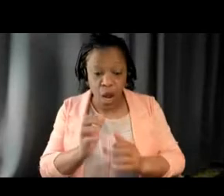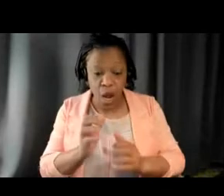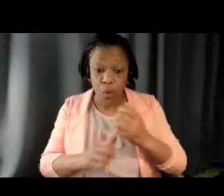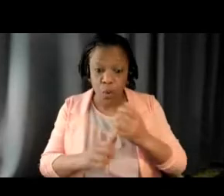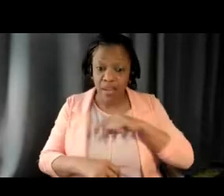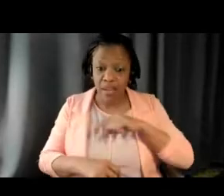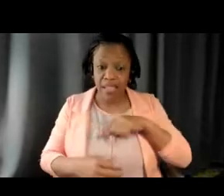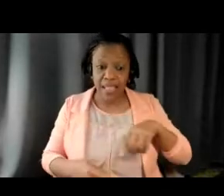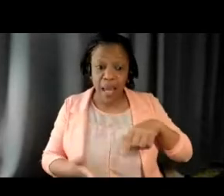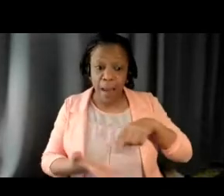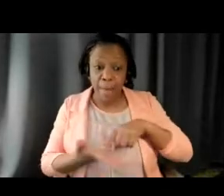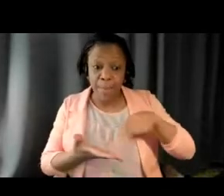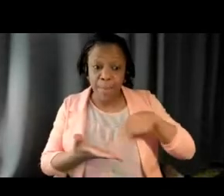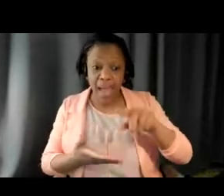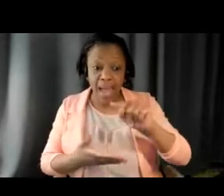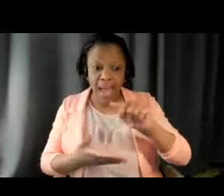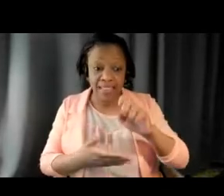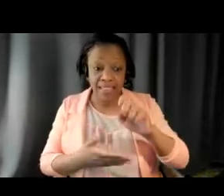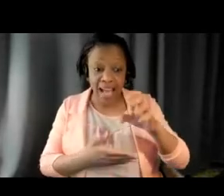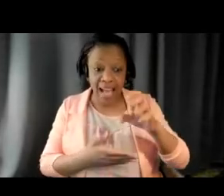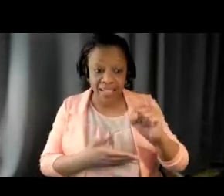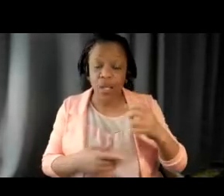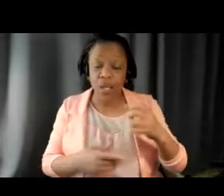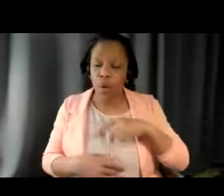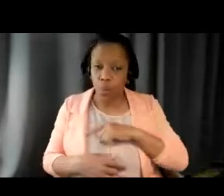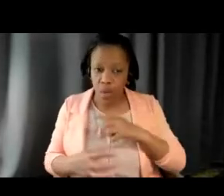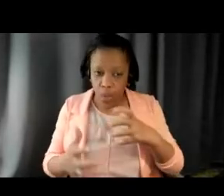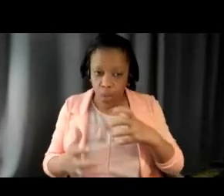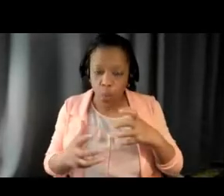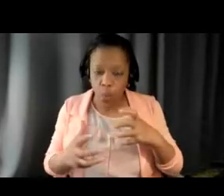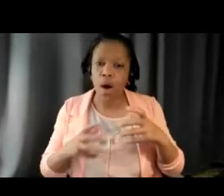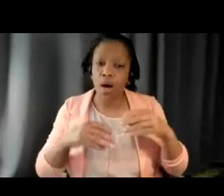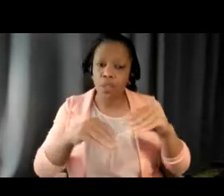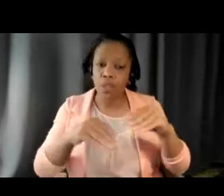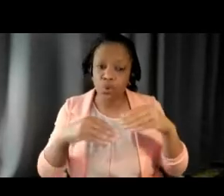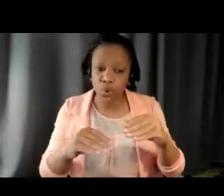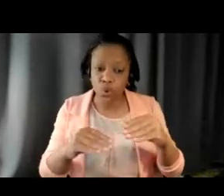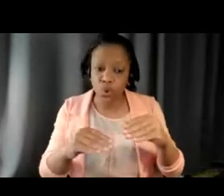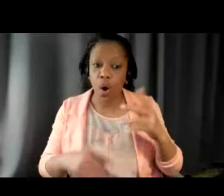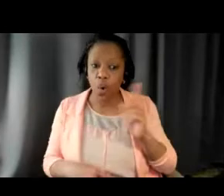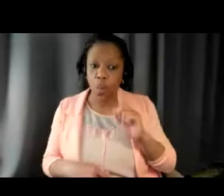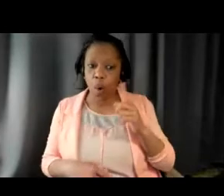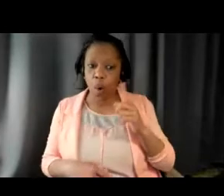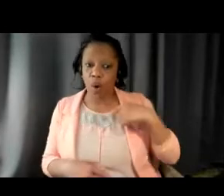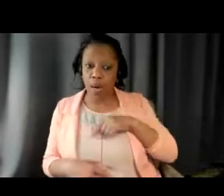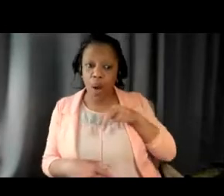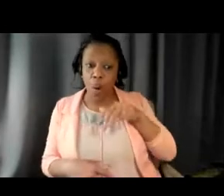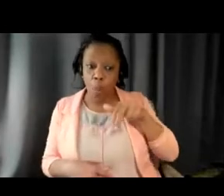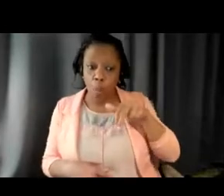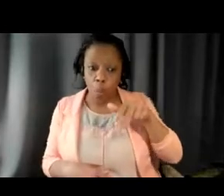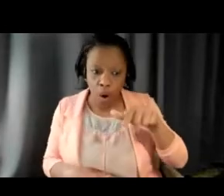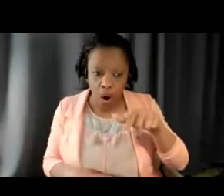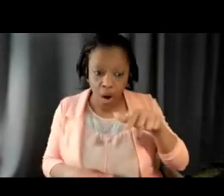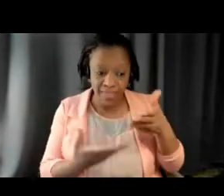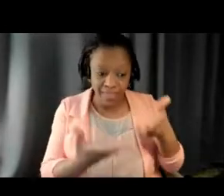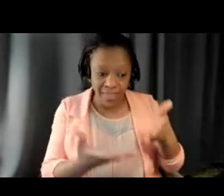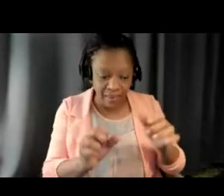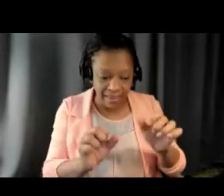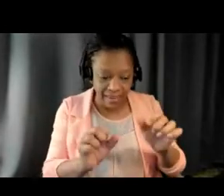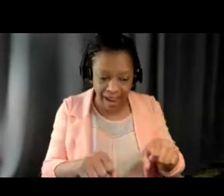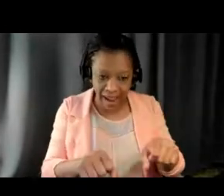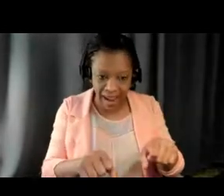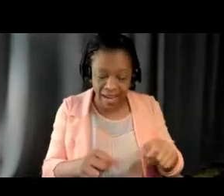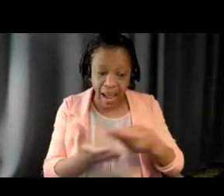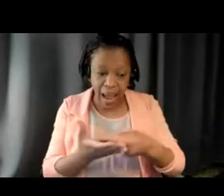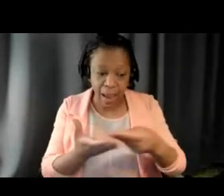a grocery store that we can walk to and sell fresh food, produce, and things just like the